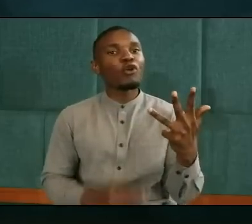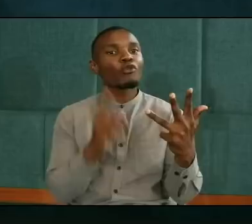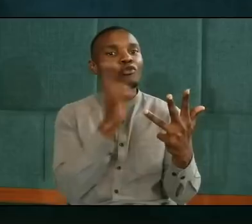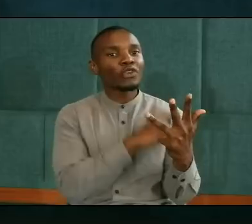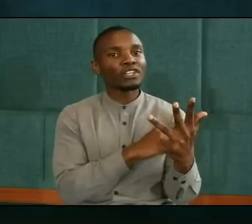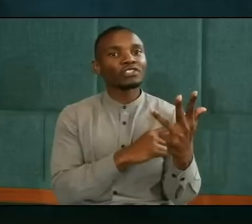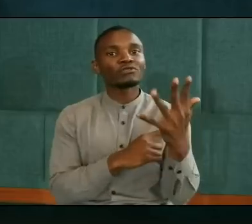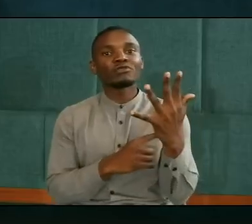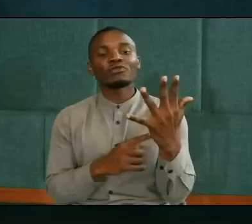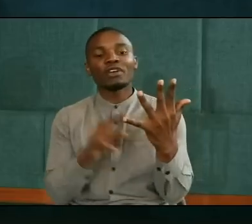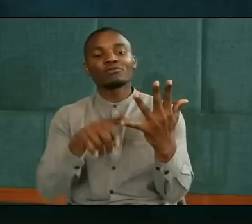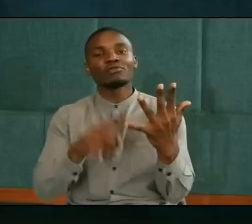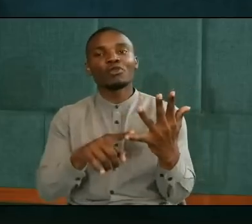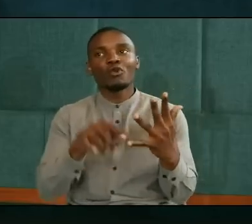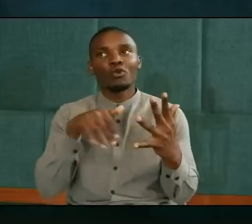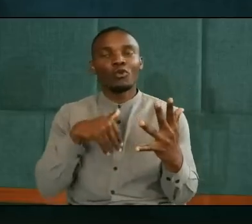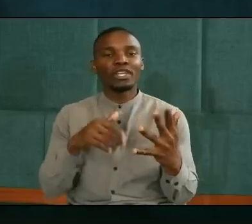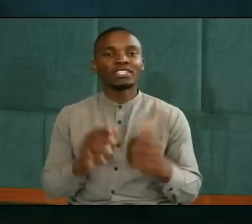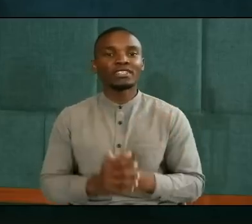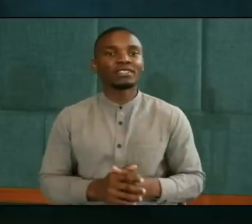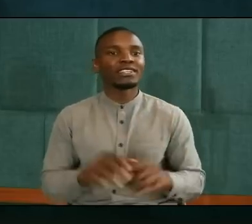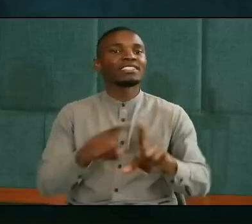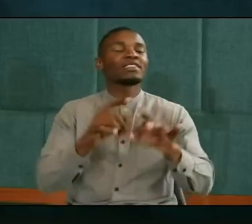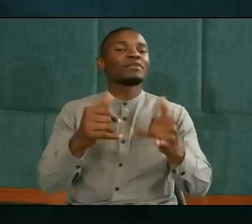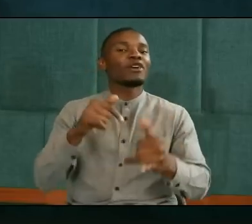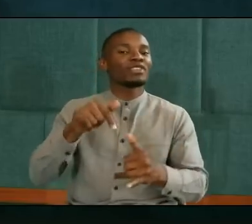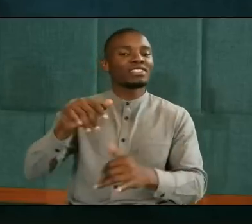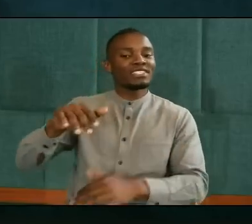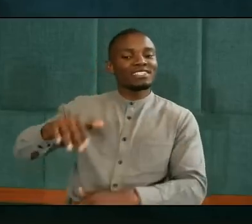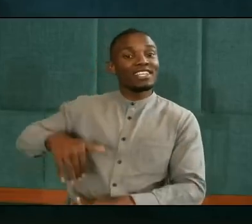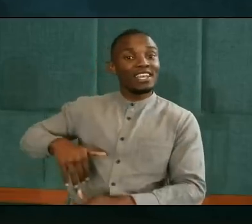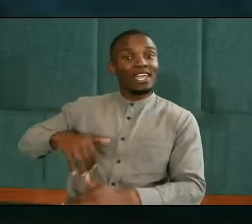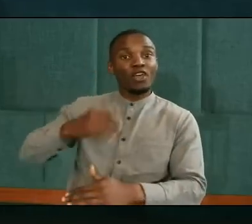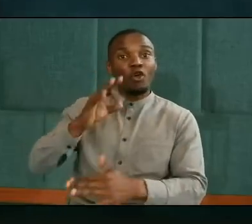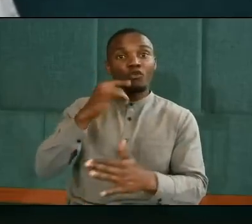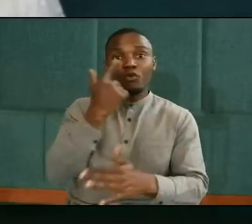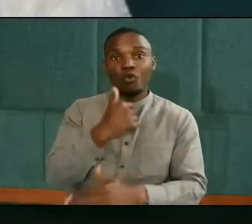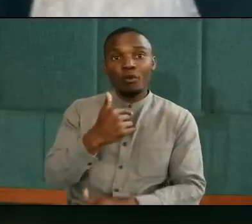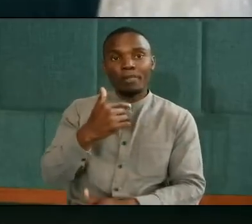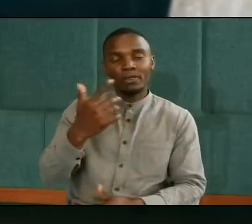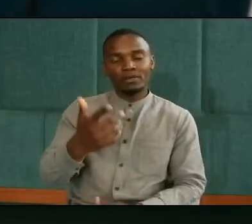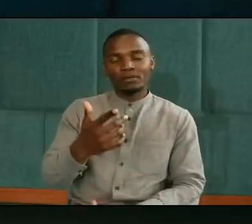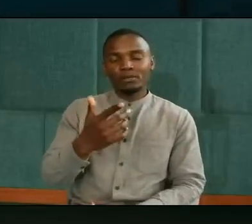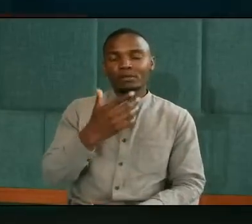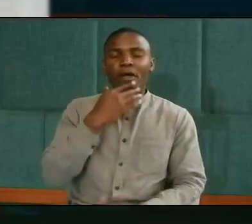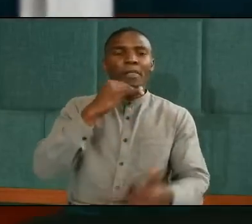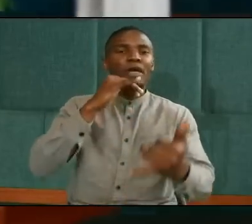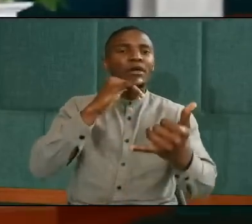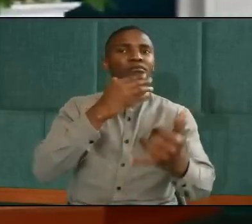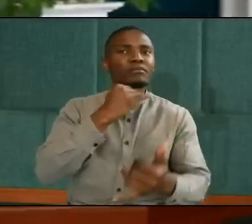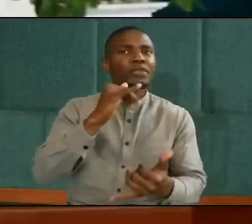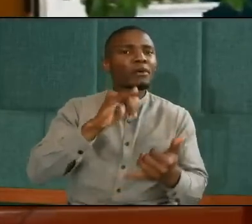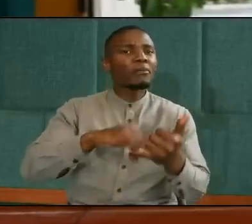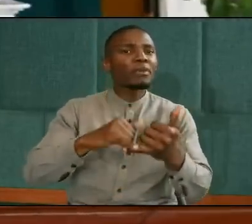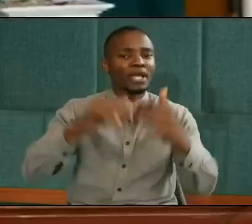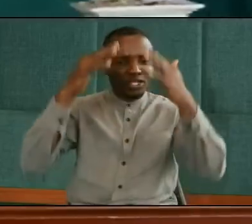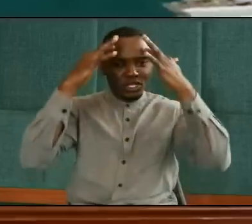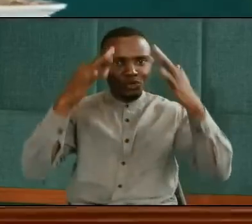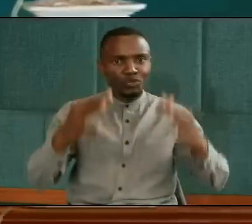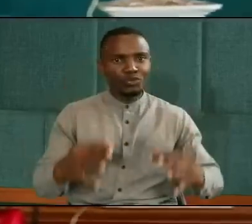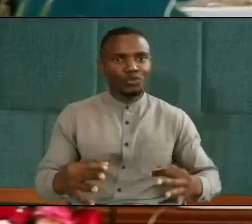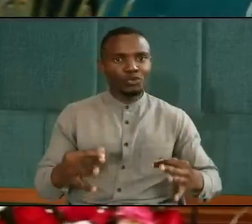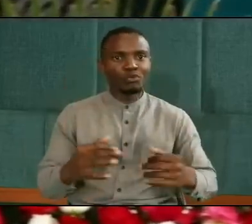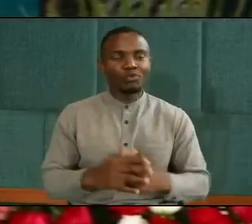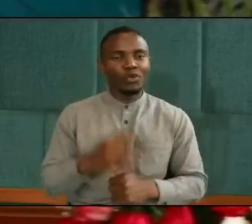pause. This is what we call the delay of the bridegroom. We are in the pause. We're in